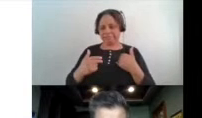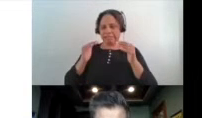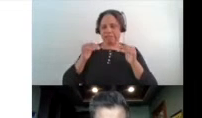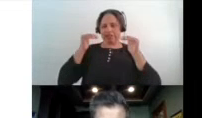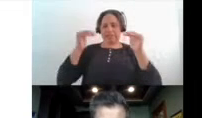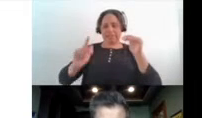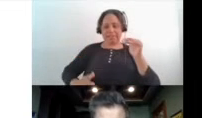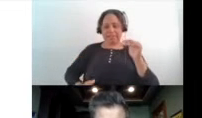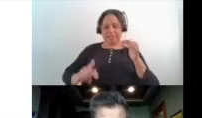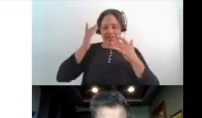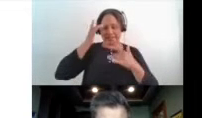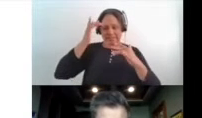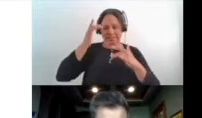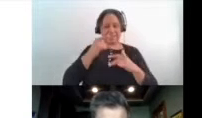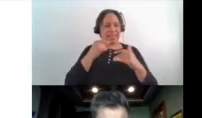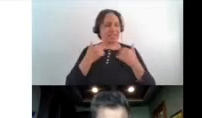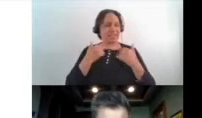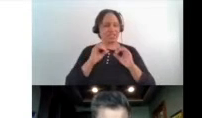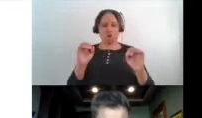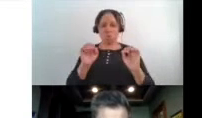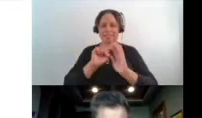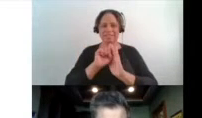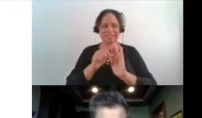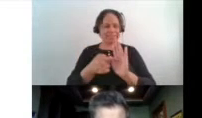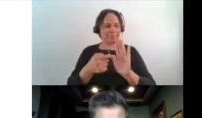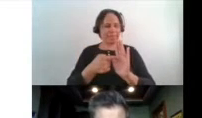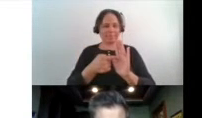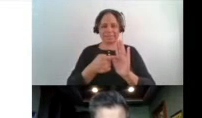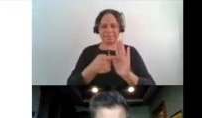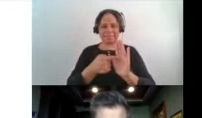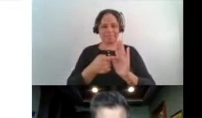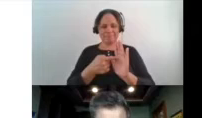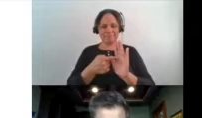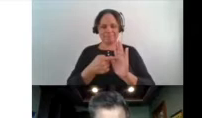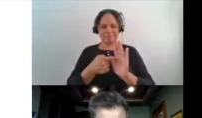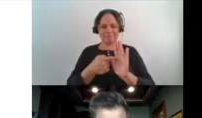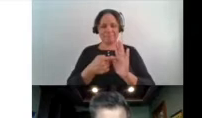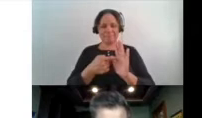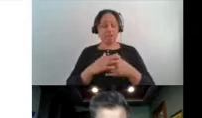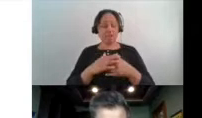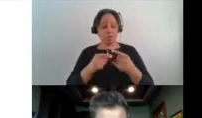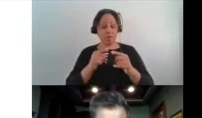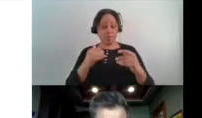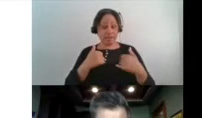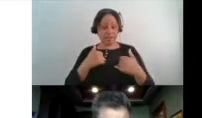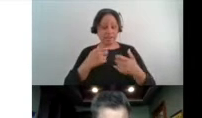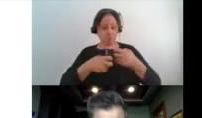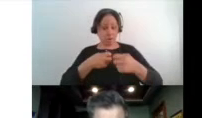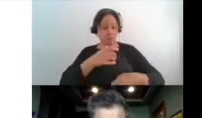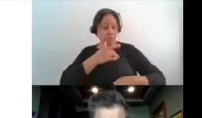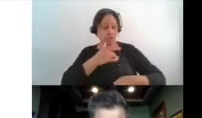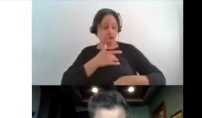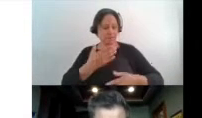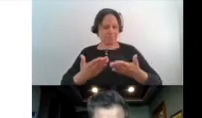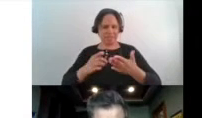they don't have any symptoms that would point towards the kidneys. You know, when someone has problems with their heart, they can see, they may have started having some